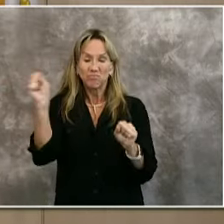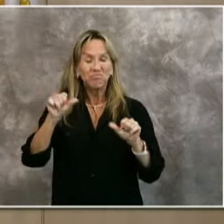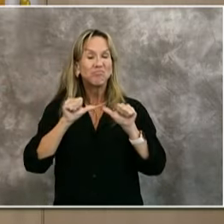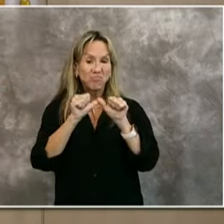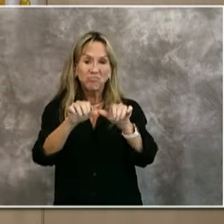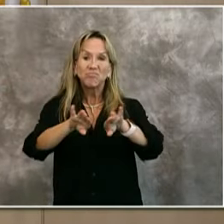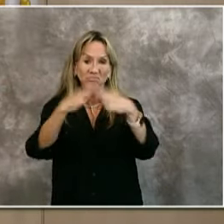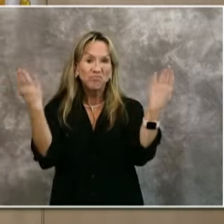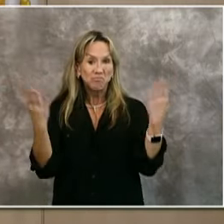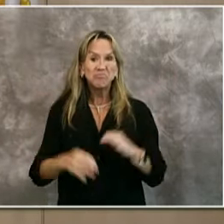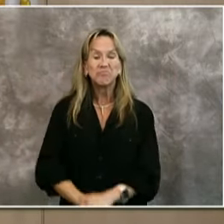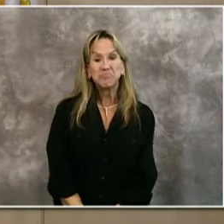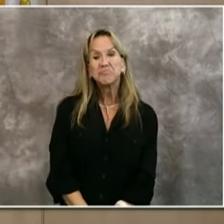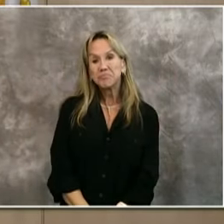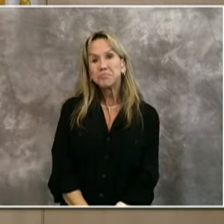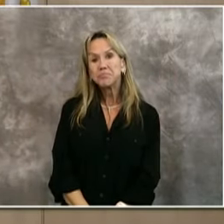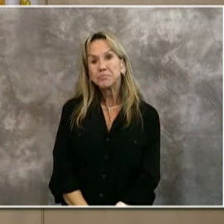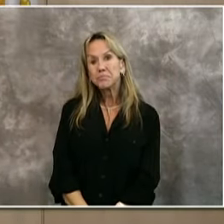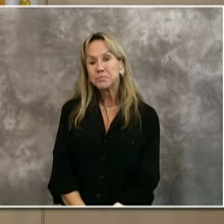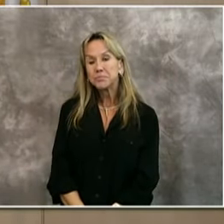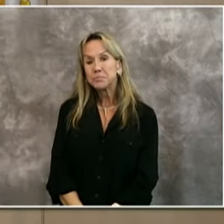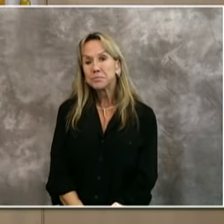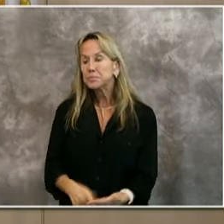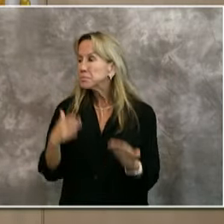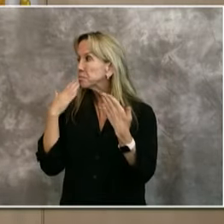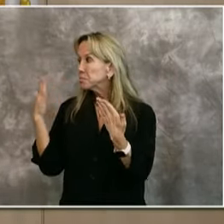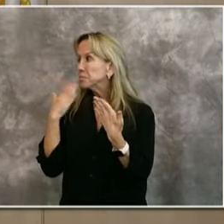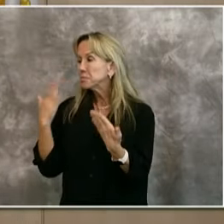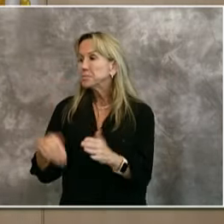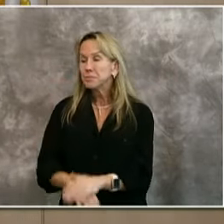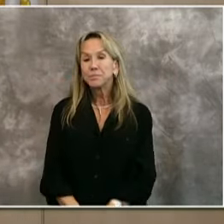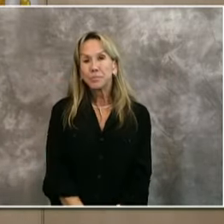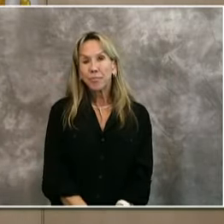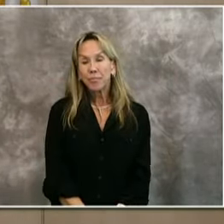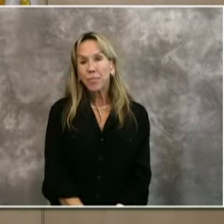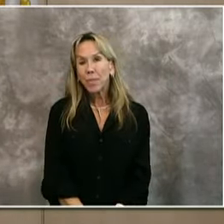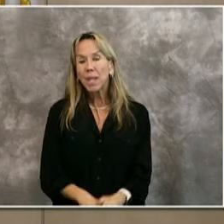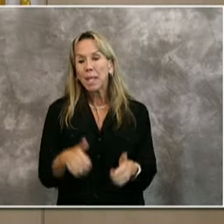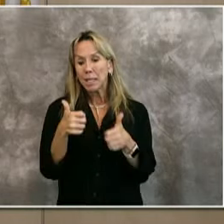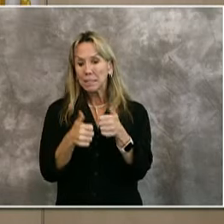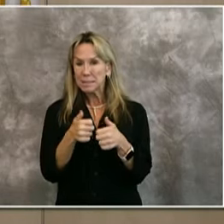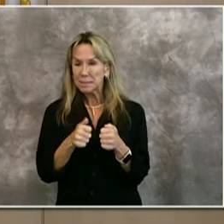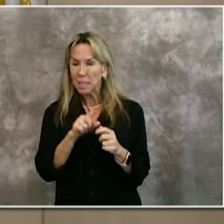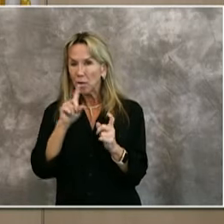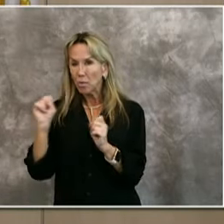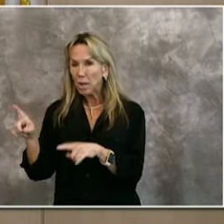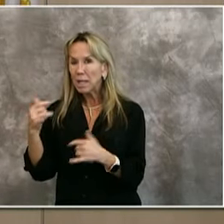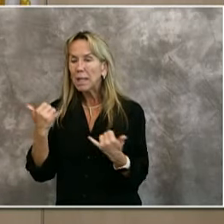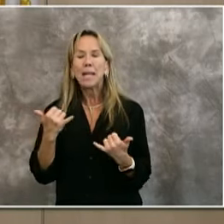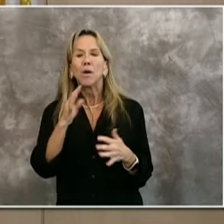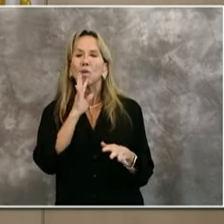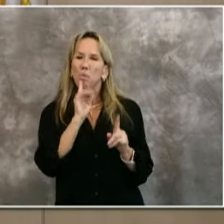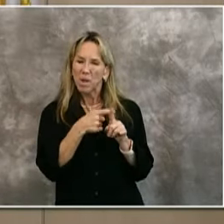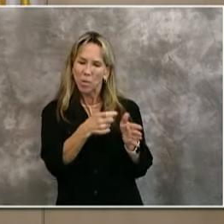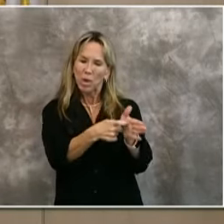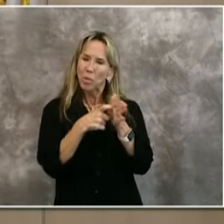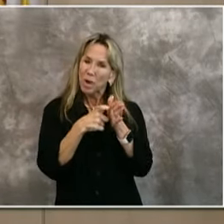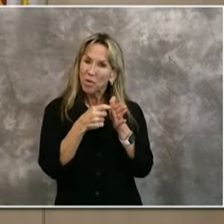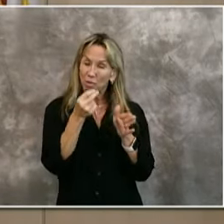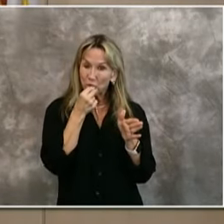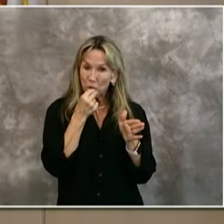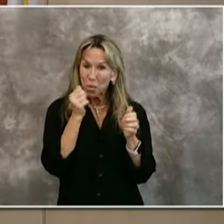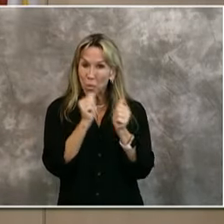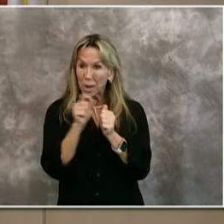you. Thank you very much. This first text question deals with the requirement to have food with